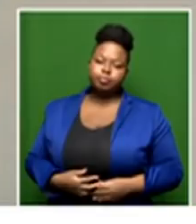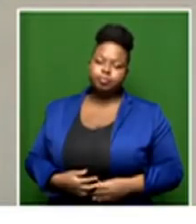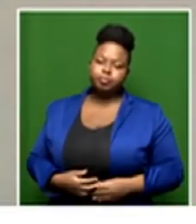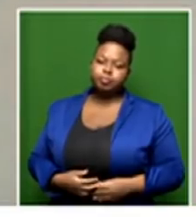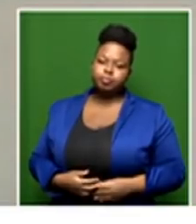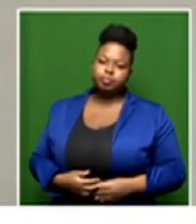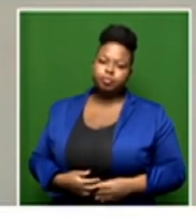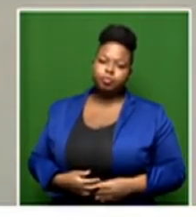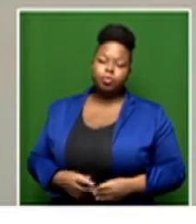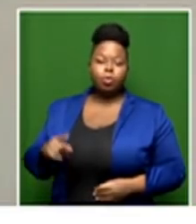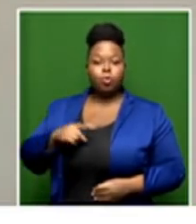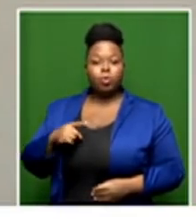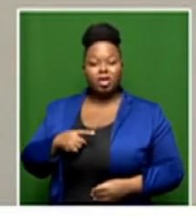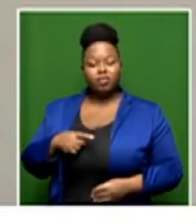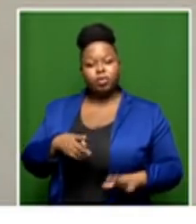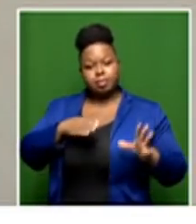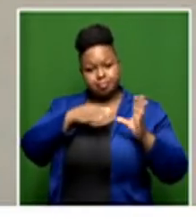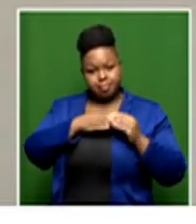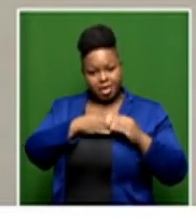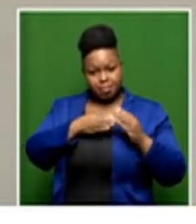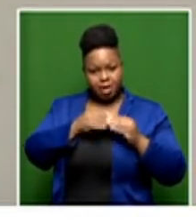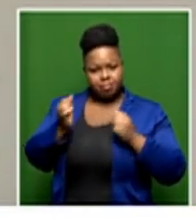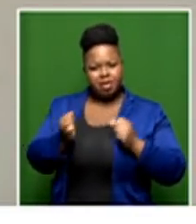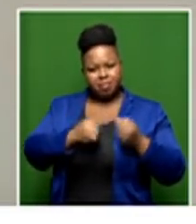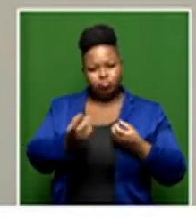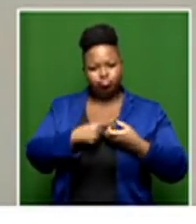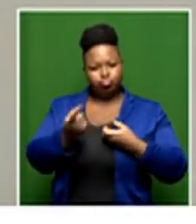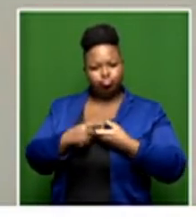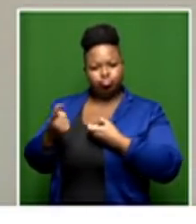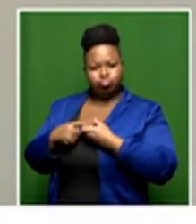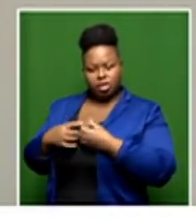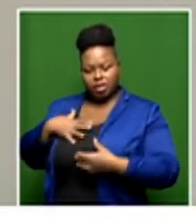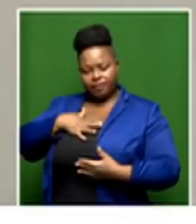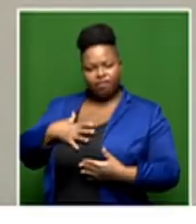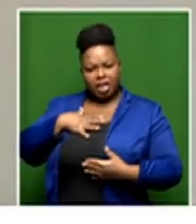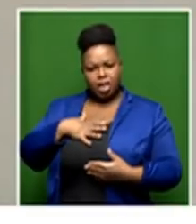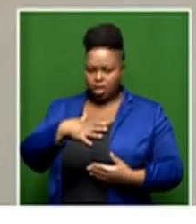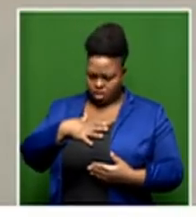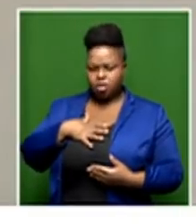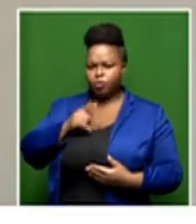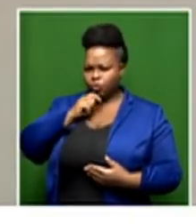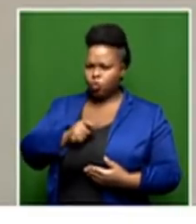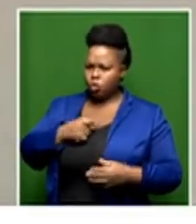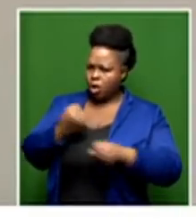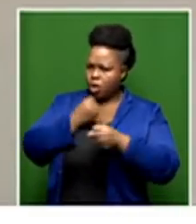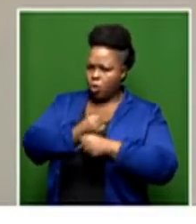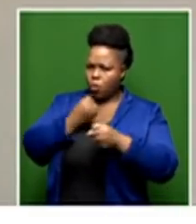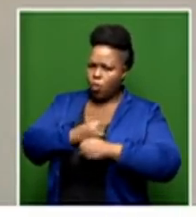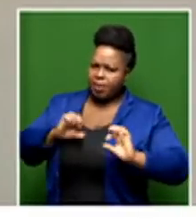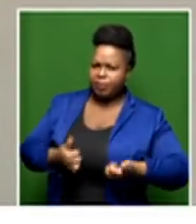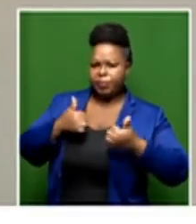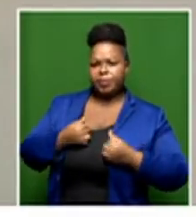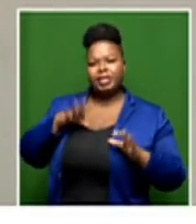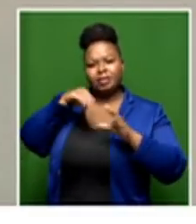the autonomy of the membership is crucial. The feeling among members that they are autonomous themselves, never